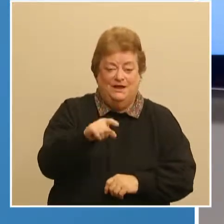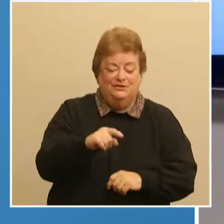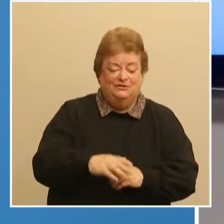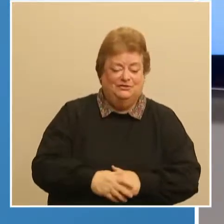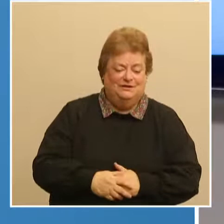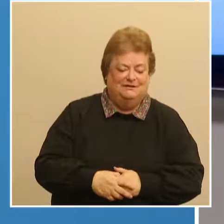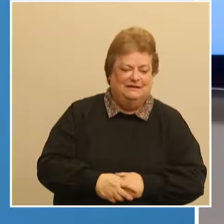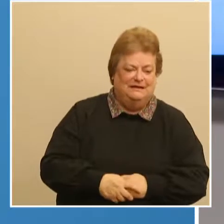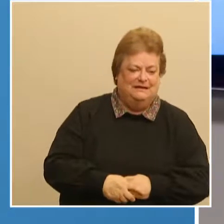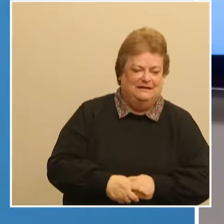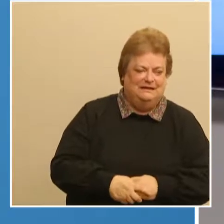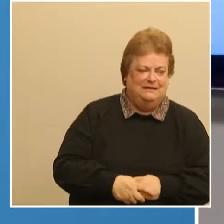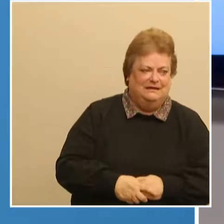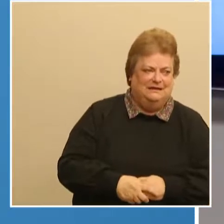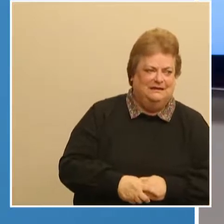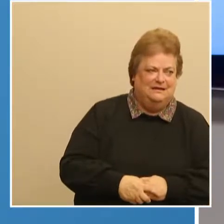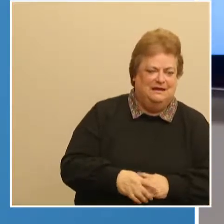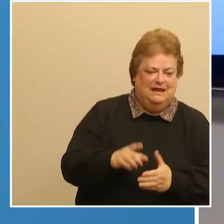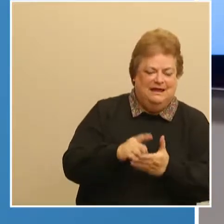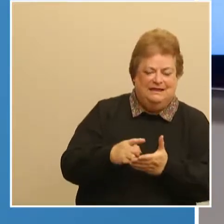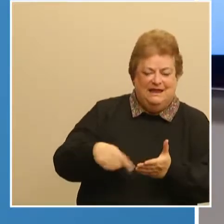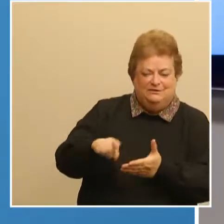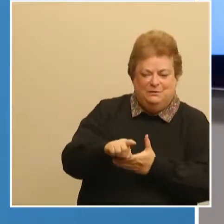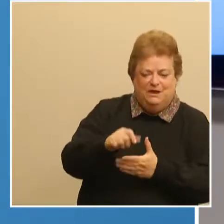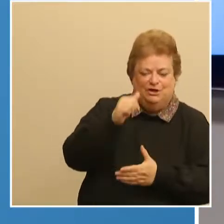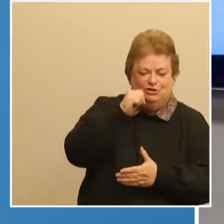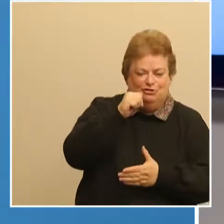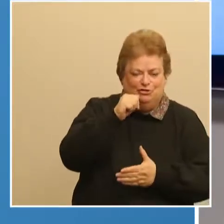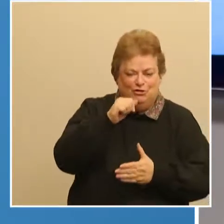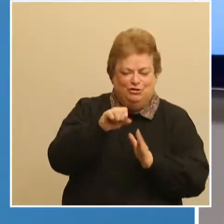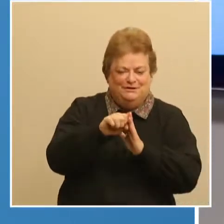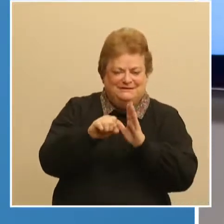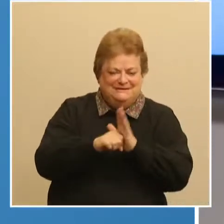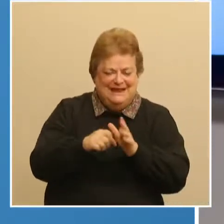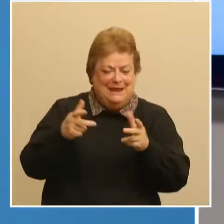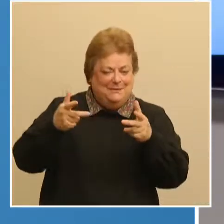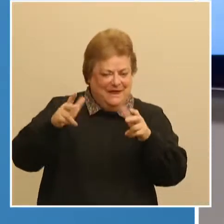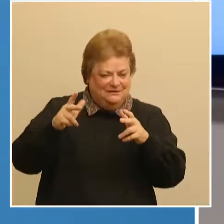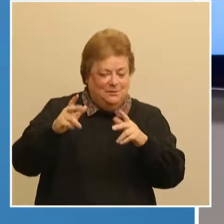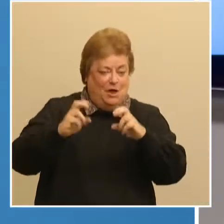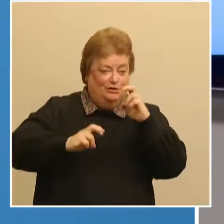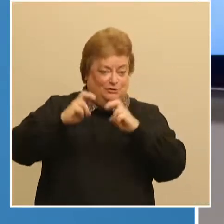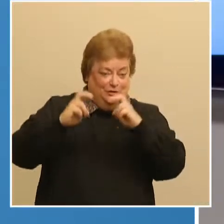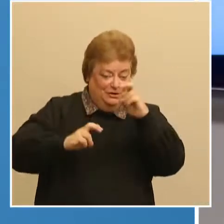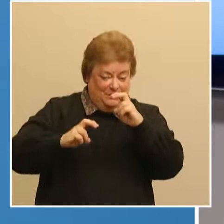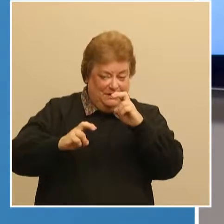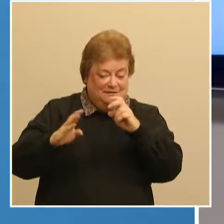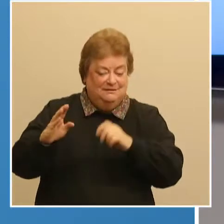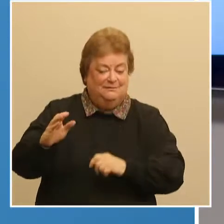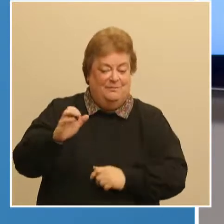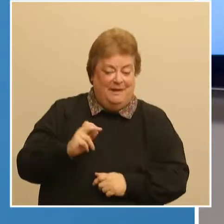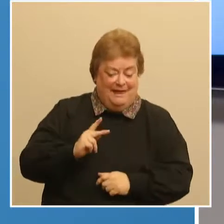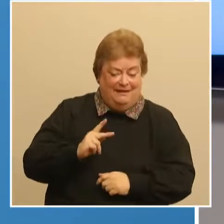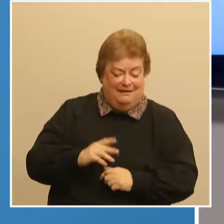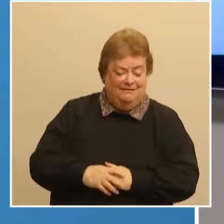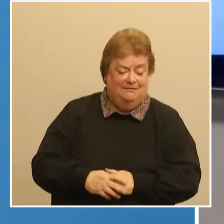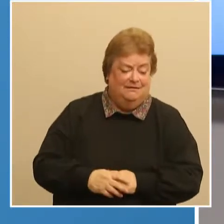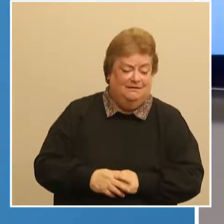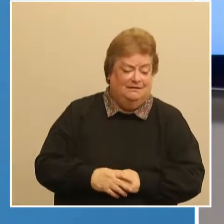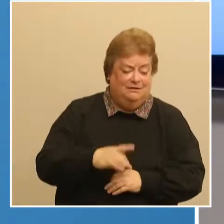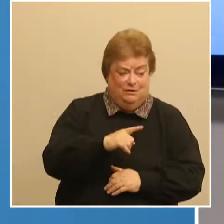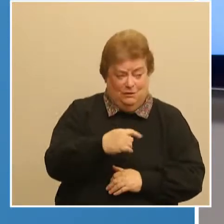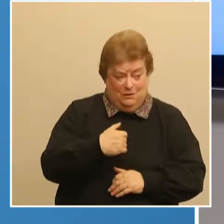Next week, Girls State basketball tournament returns. Do you have any